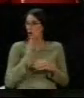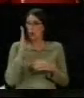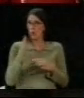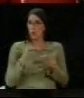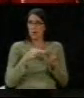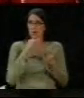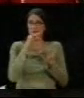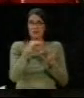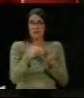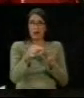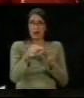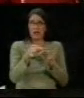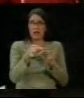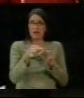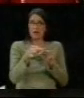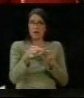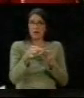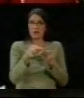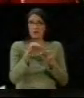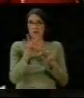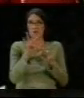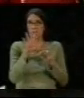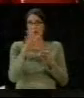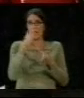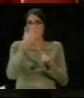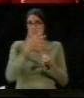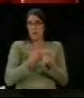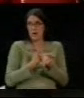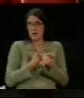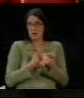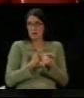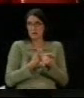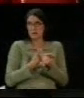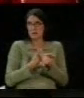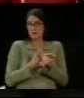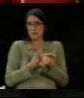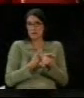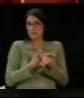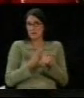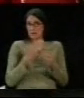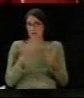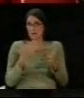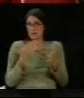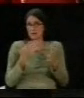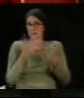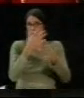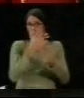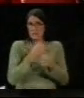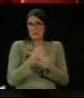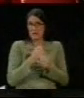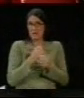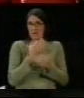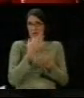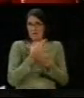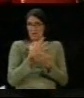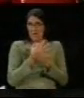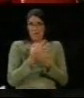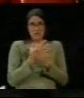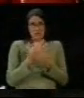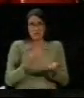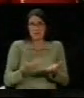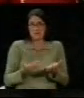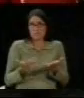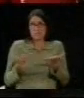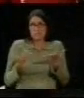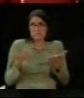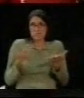delay of, say, 4 or 5 months on this, receiving this funding, how much does